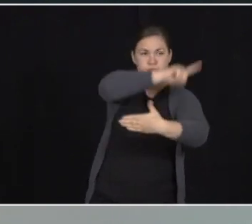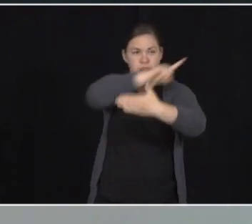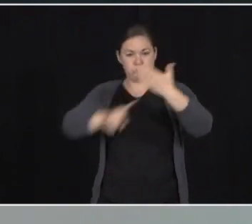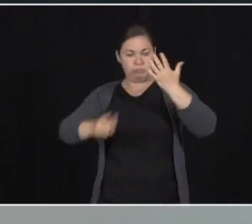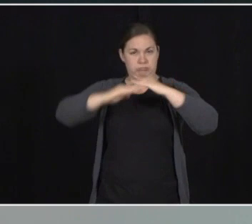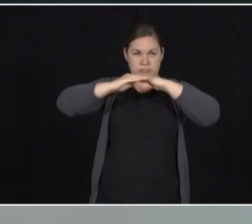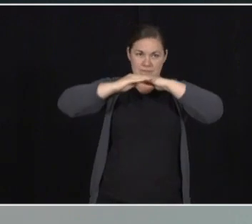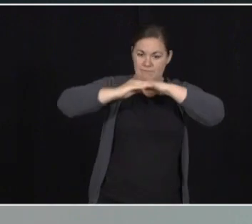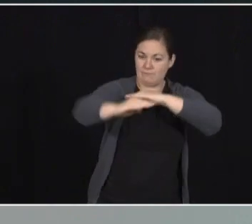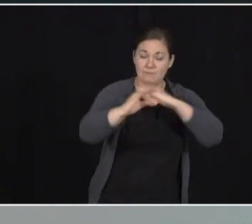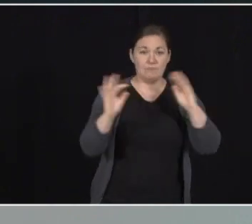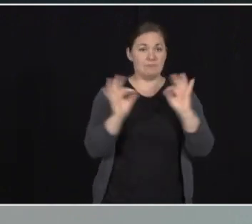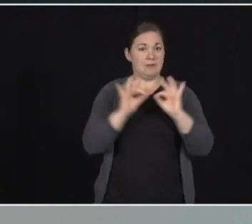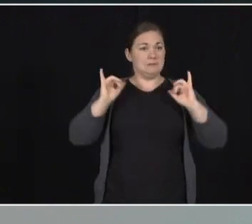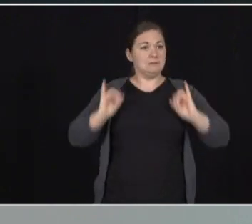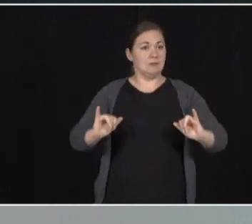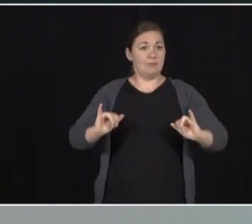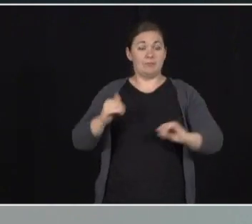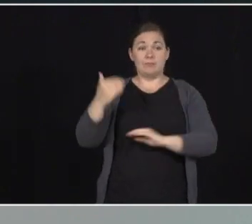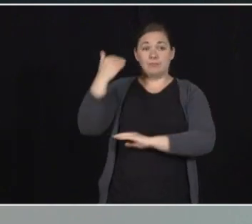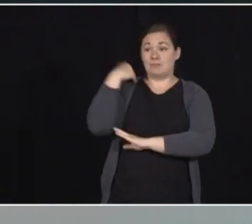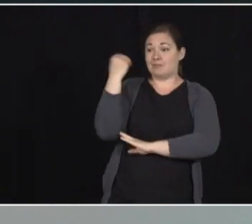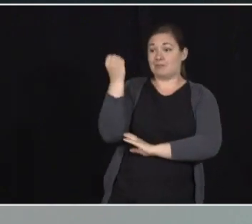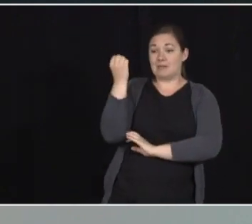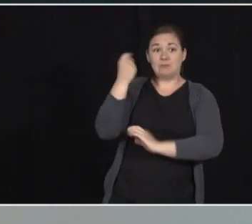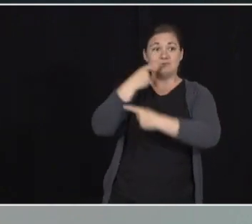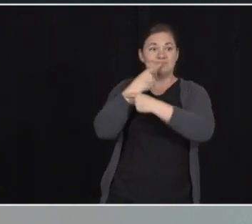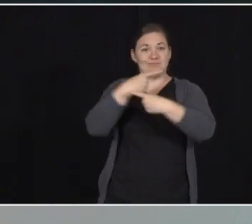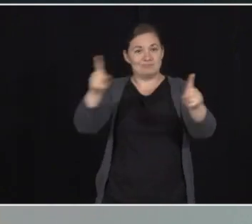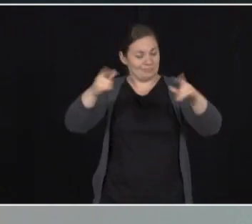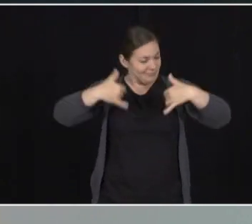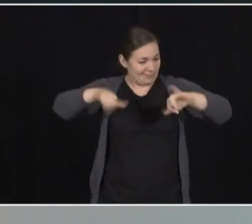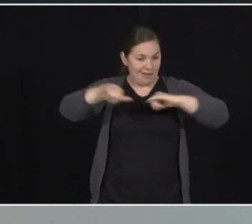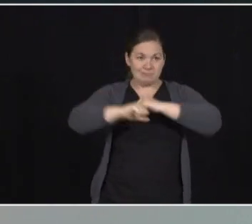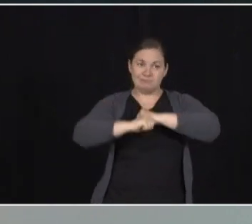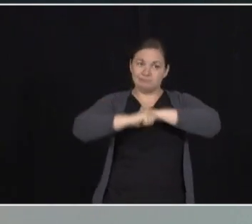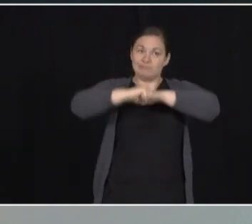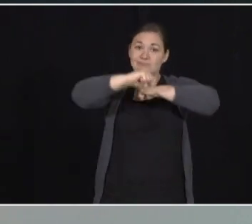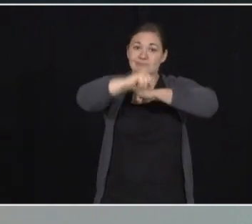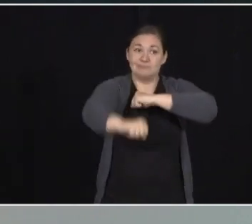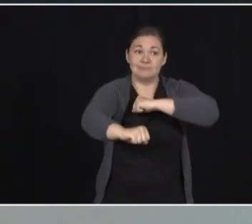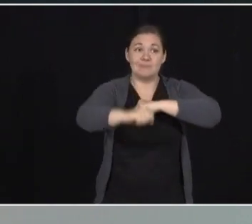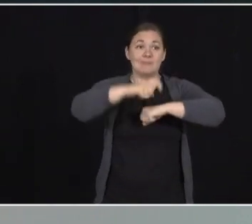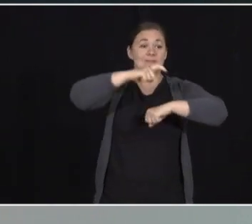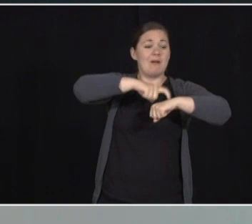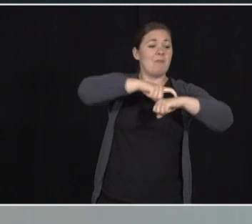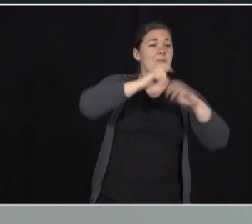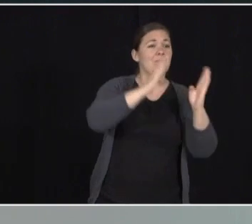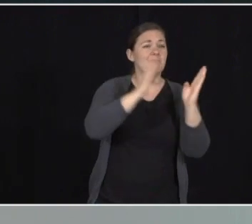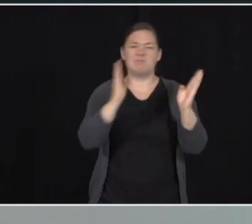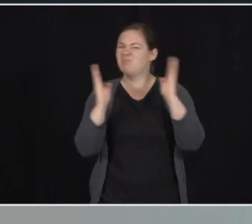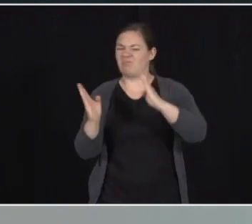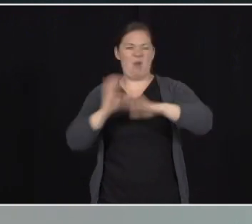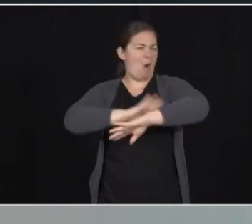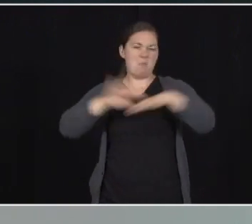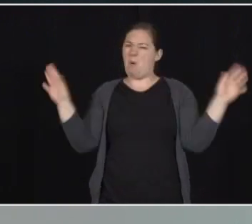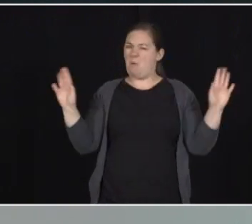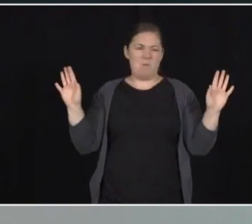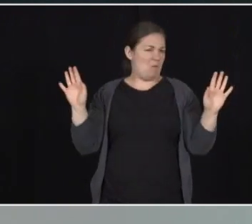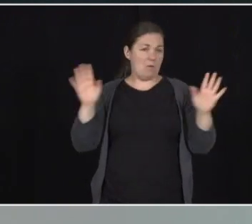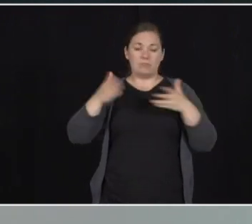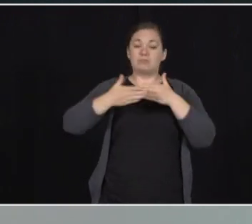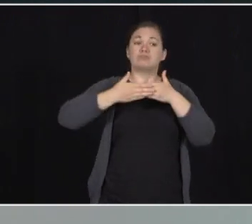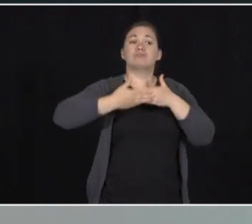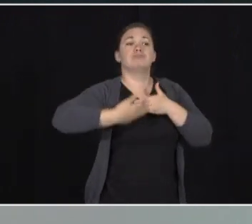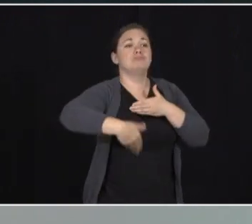past Saturday, we announced that our government will continue the suspension of time of use pricing Starting today, June 1st, electricity customers will